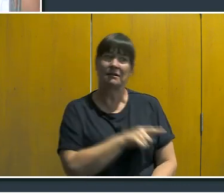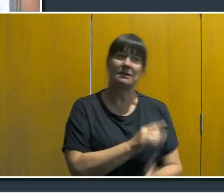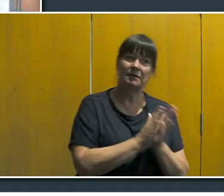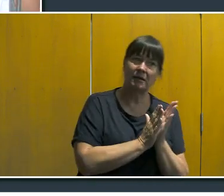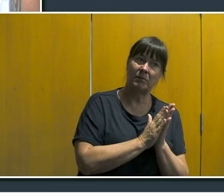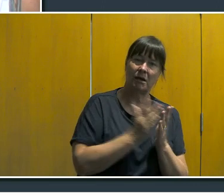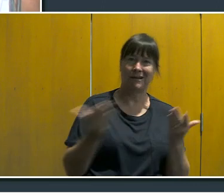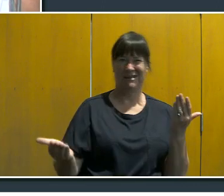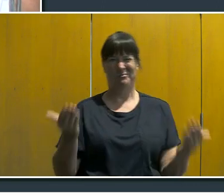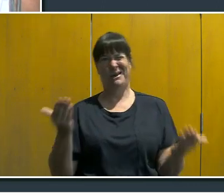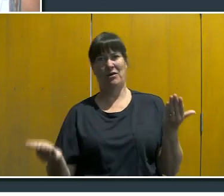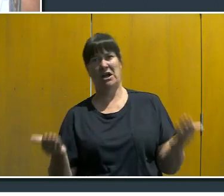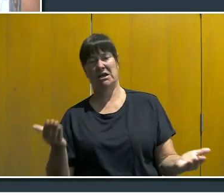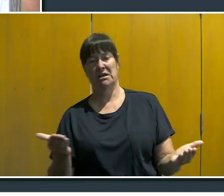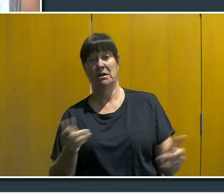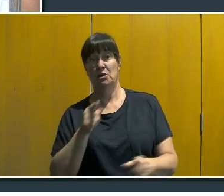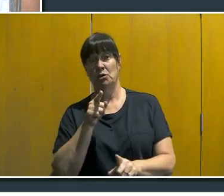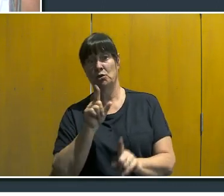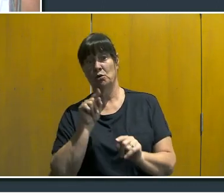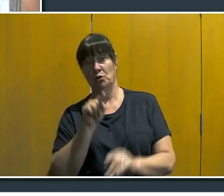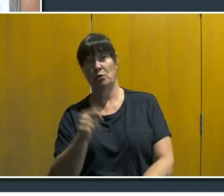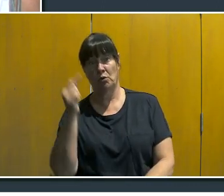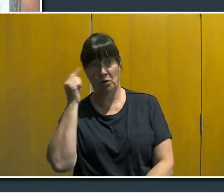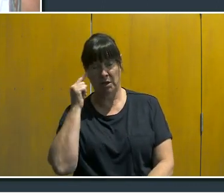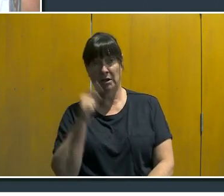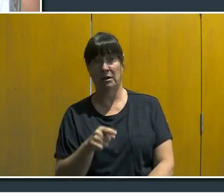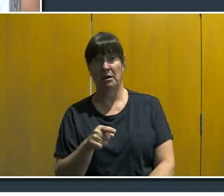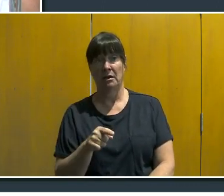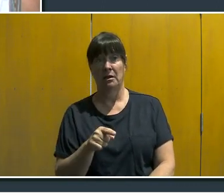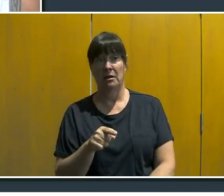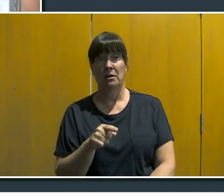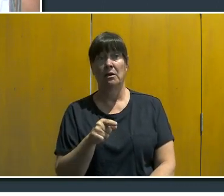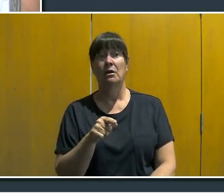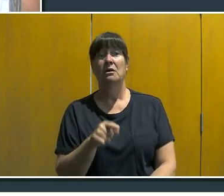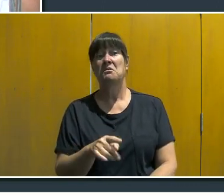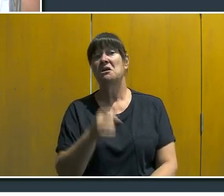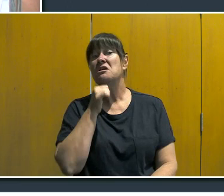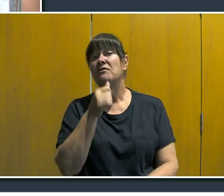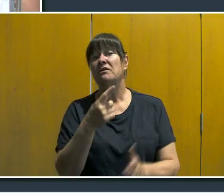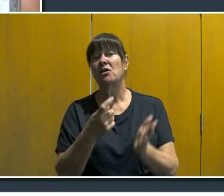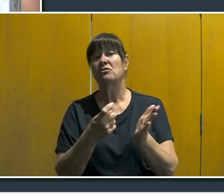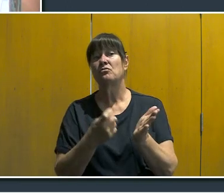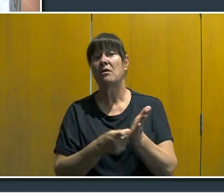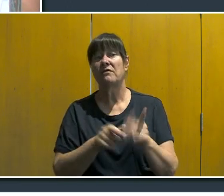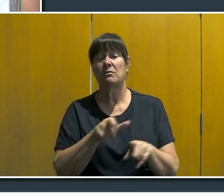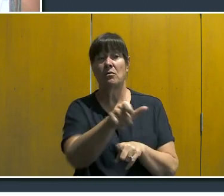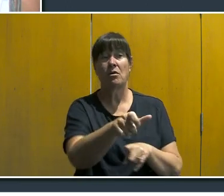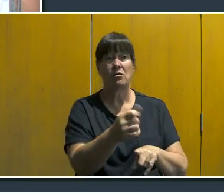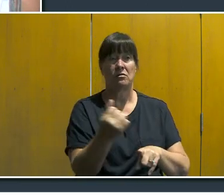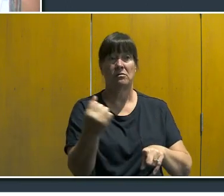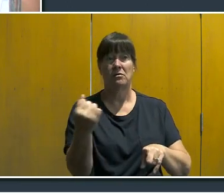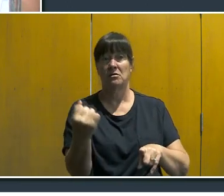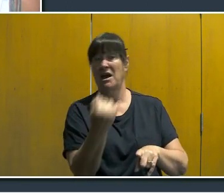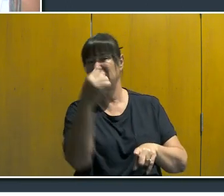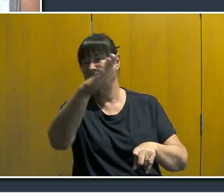days. Do you think, in living on, we can say, Rotowhenua Road, so you've got Hastings on one side, Napier on the other,